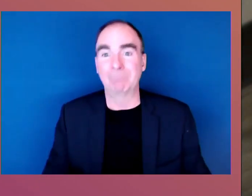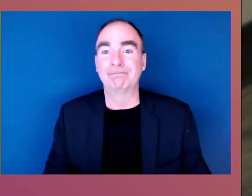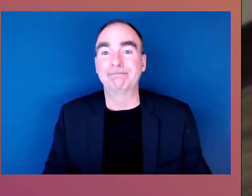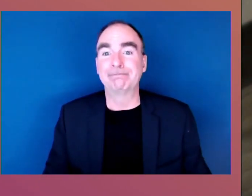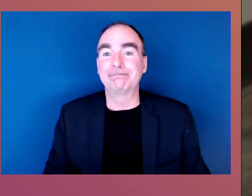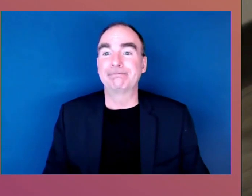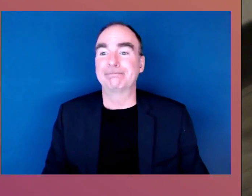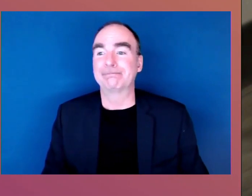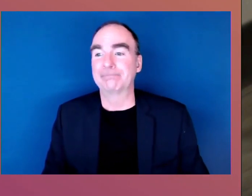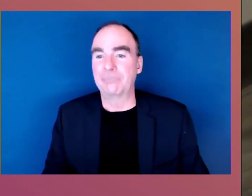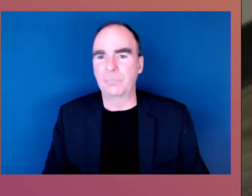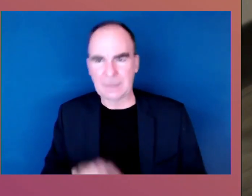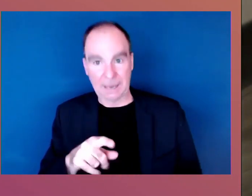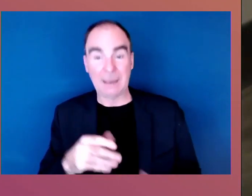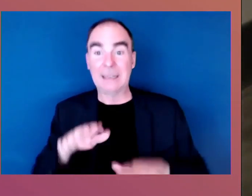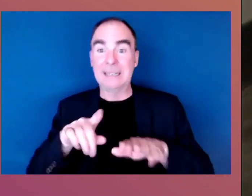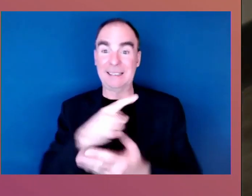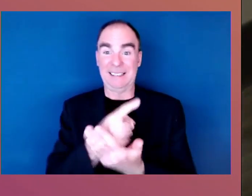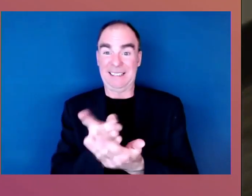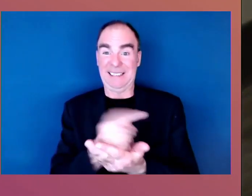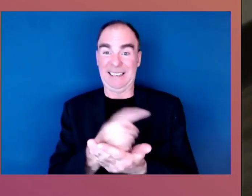Please step on the scale.